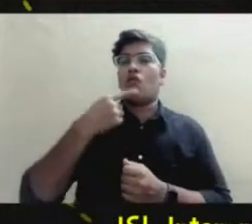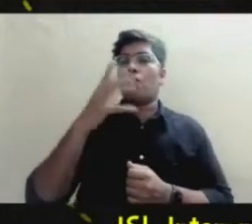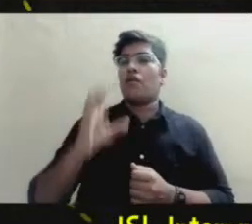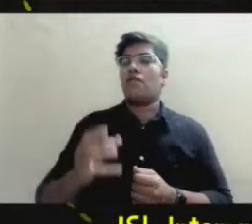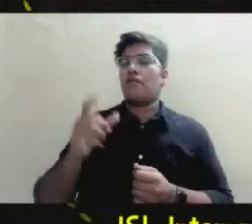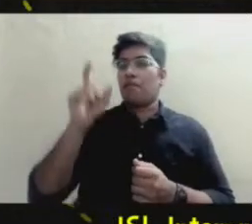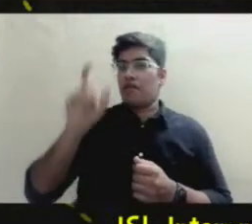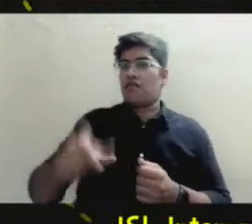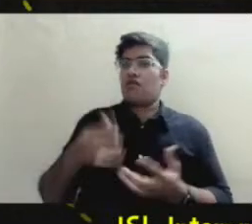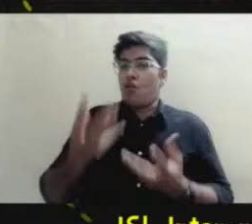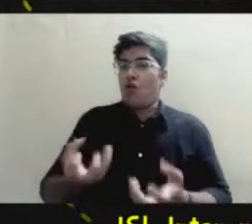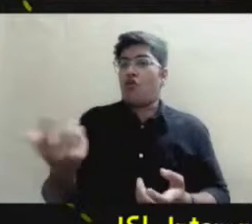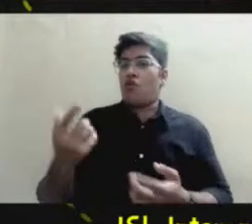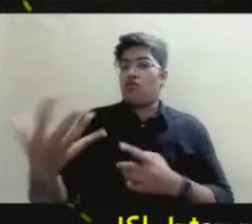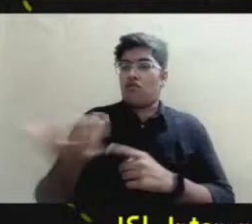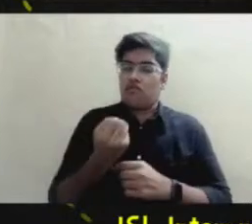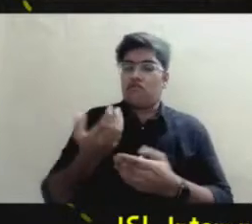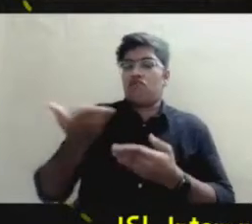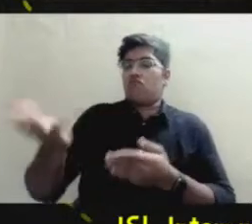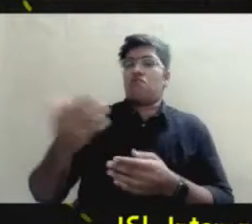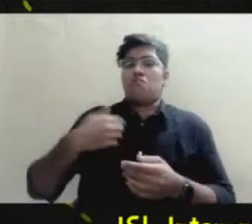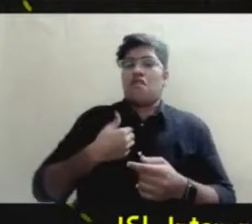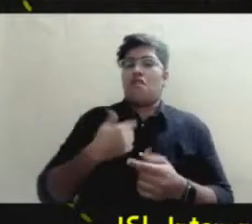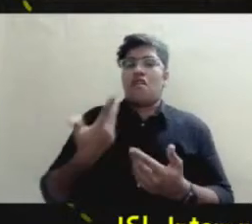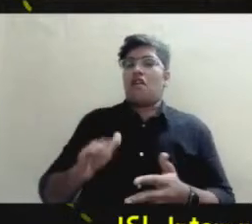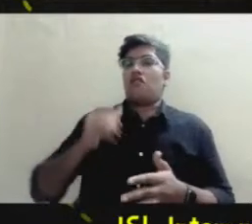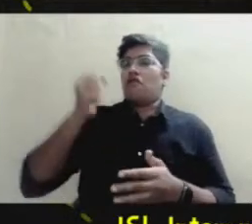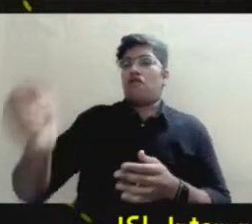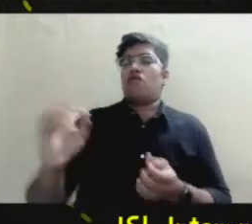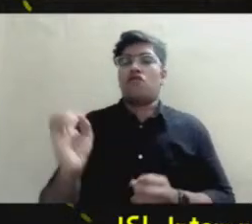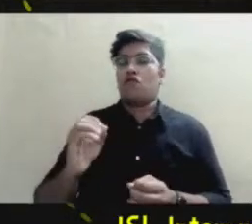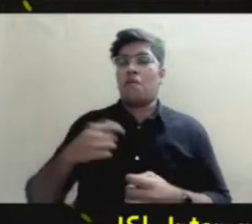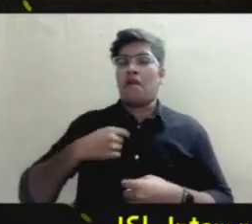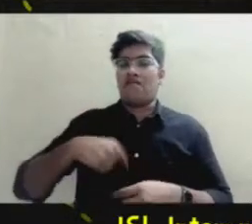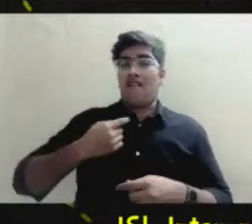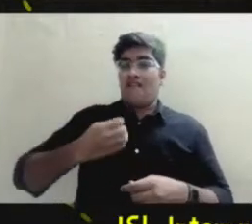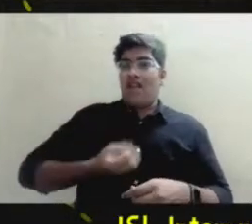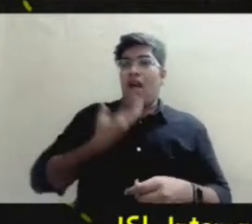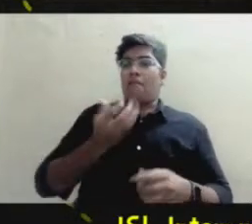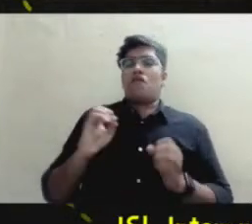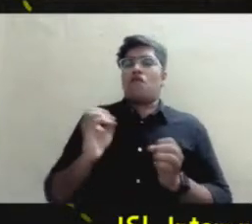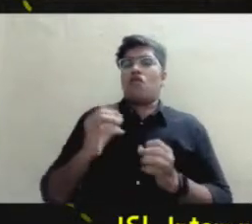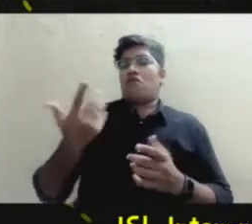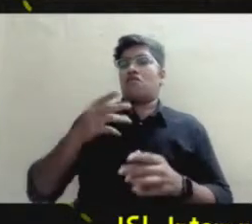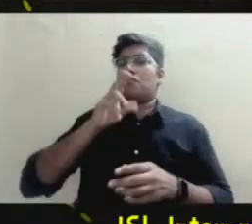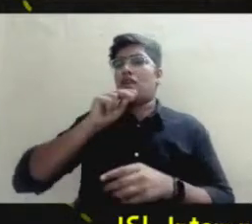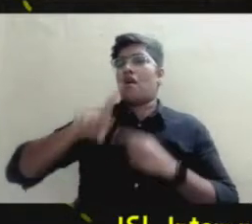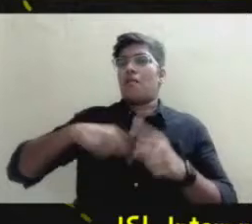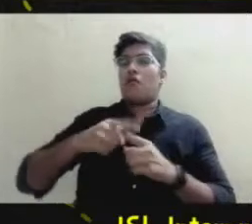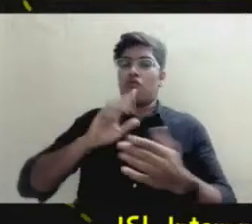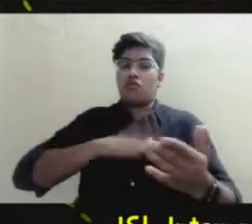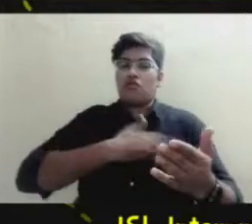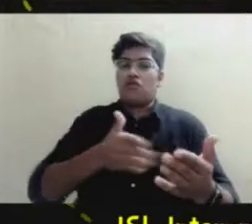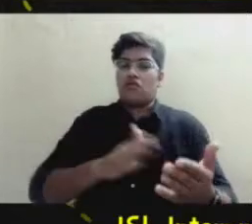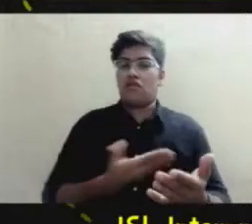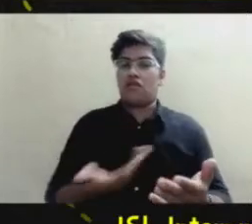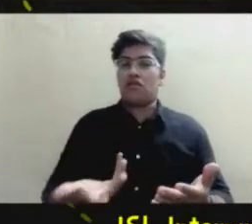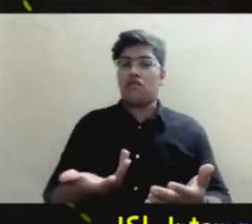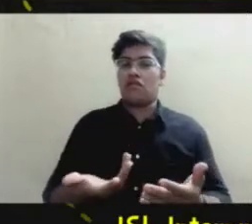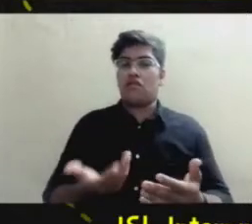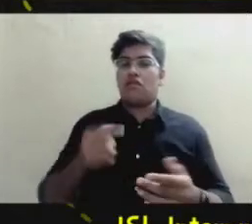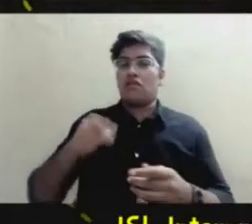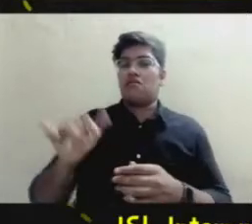don't really I'm not very happy speaking about the music, because I think it becomes then like a